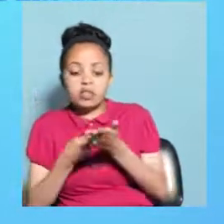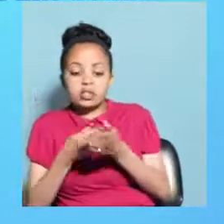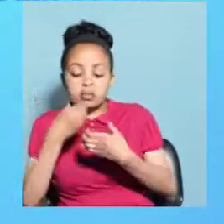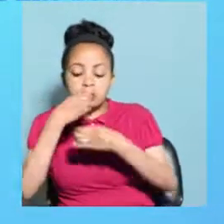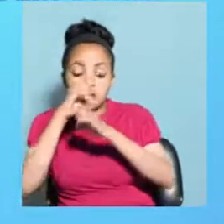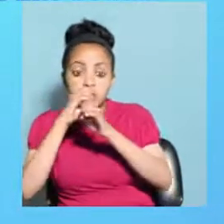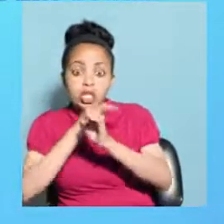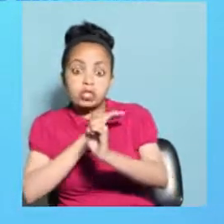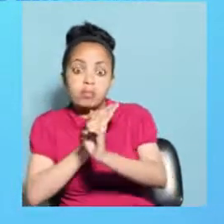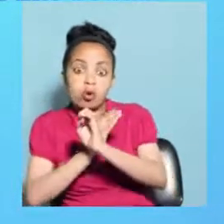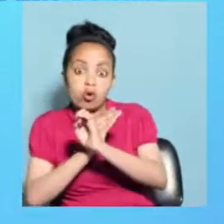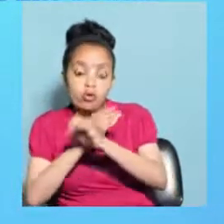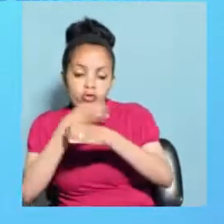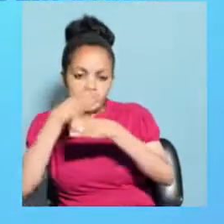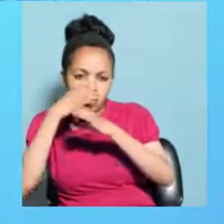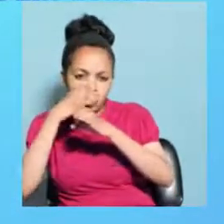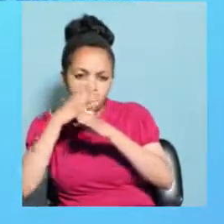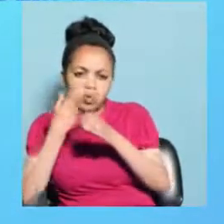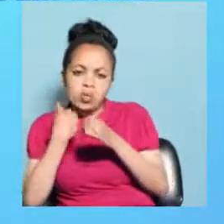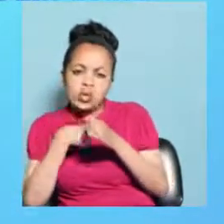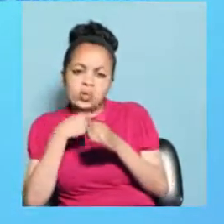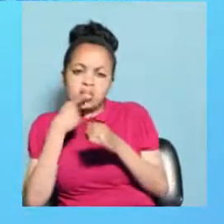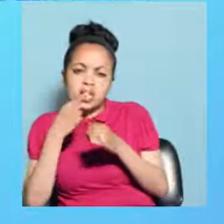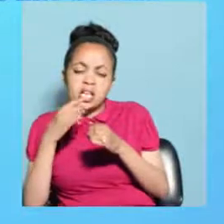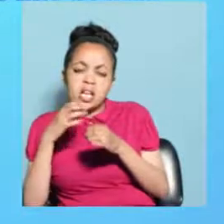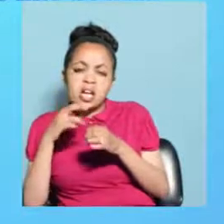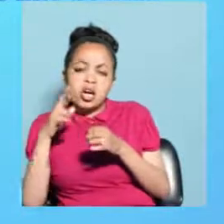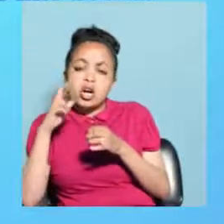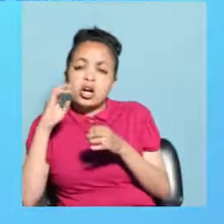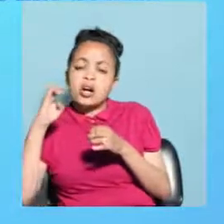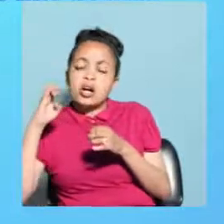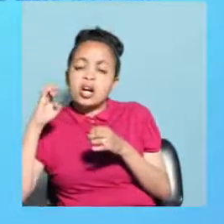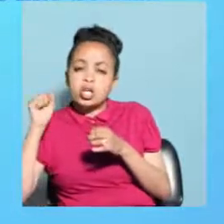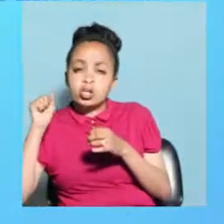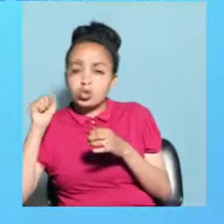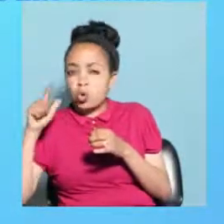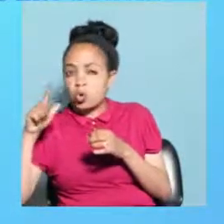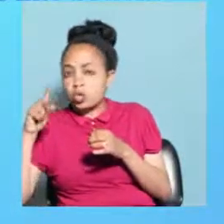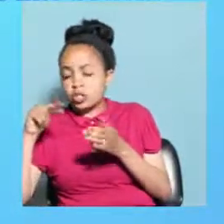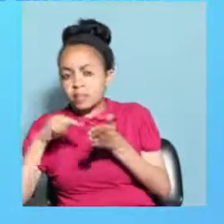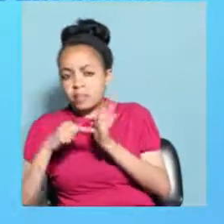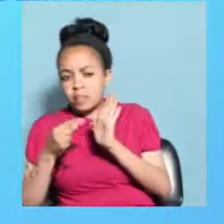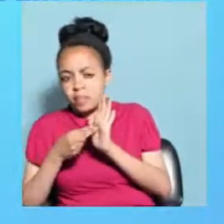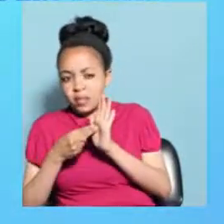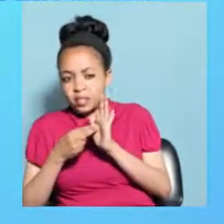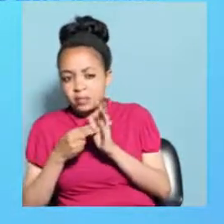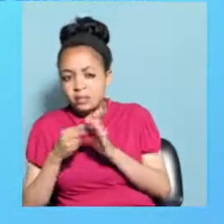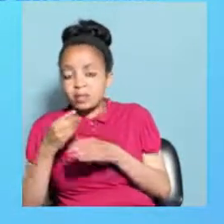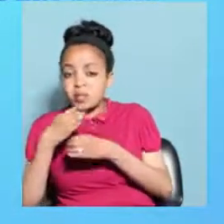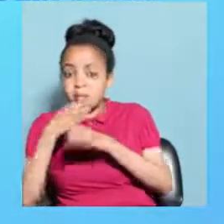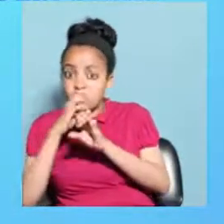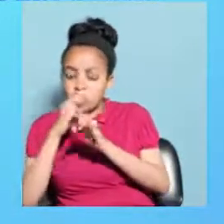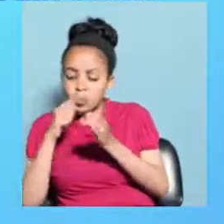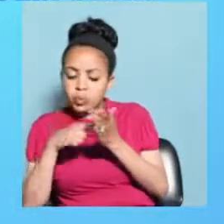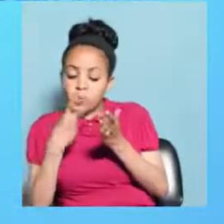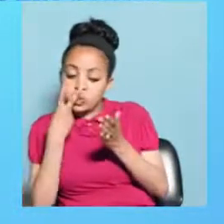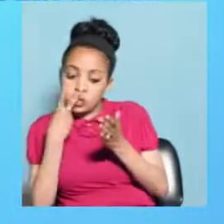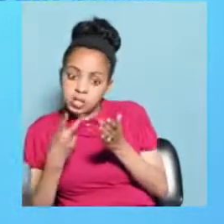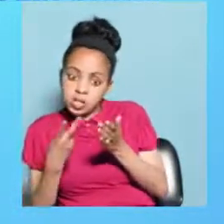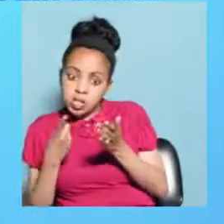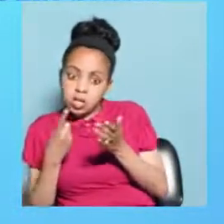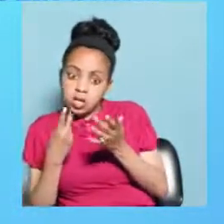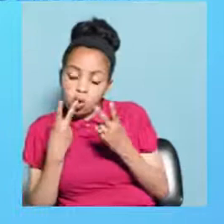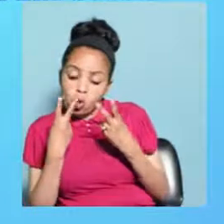magnification power of certain microscope. When we say resolution here, but it is a tendency of microscope to see